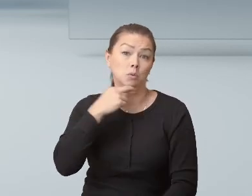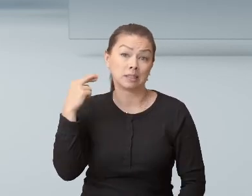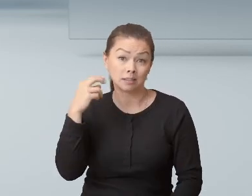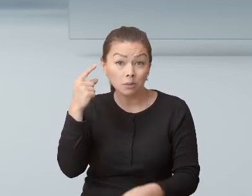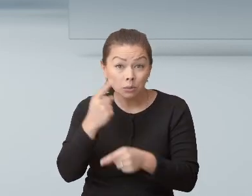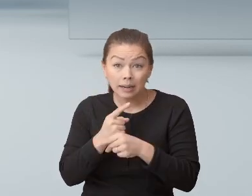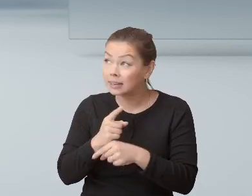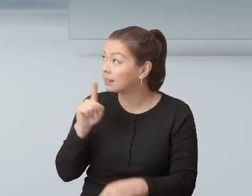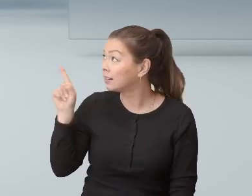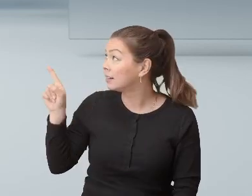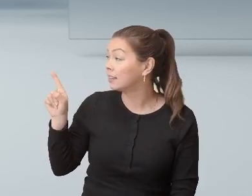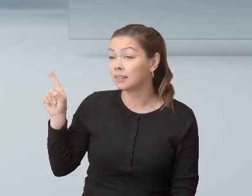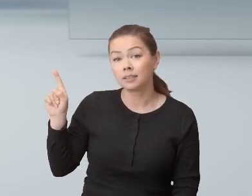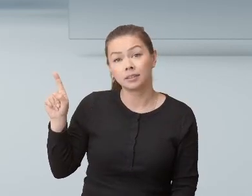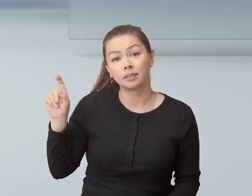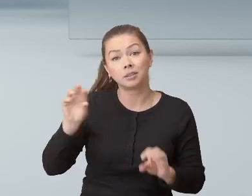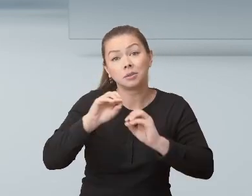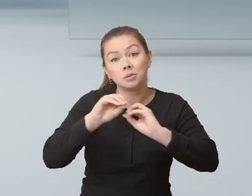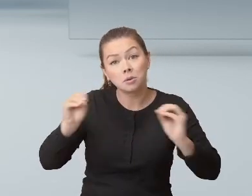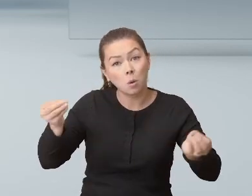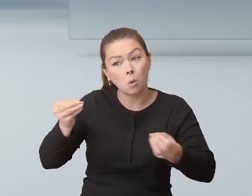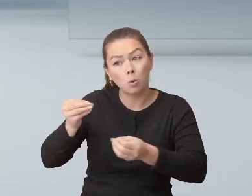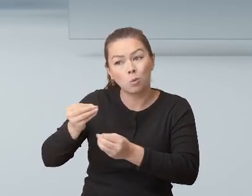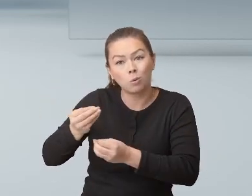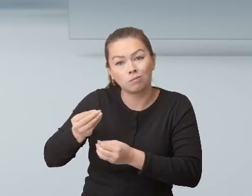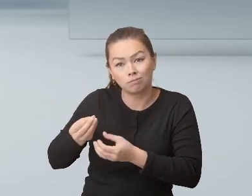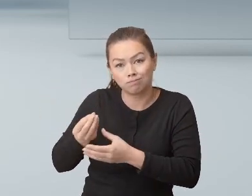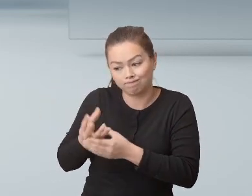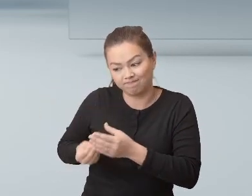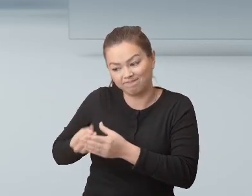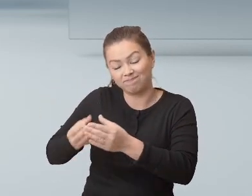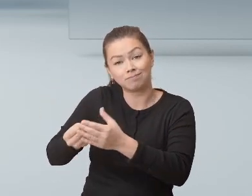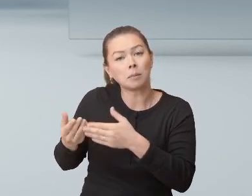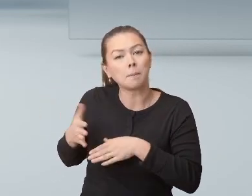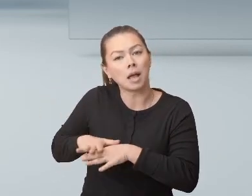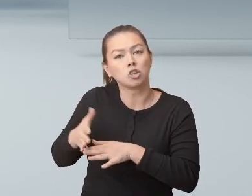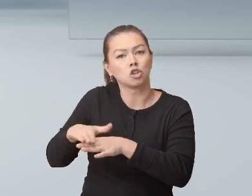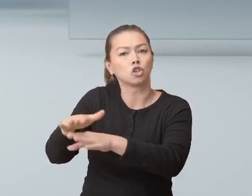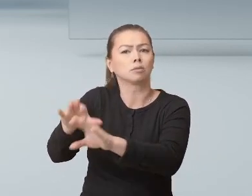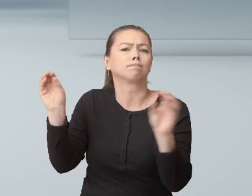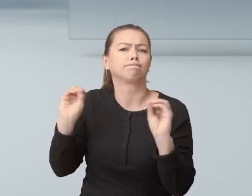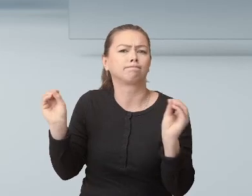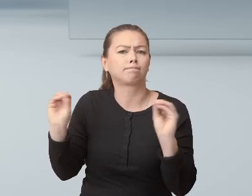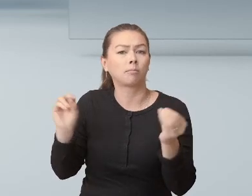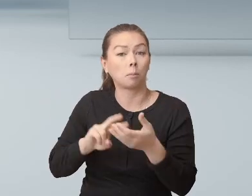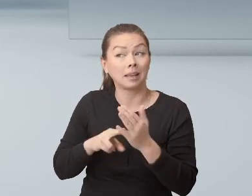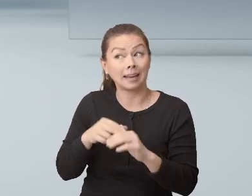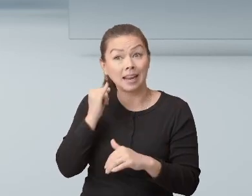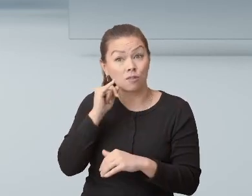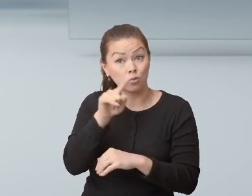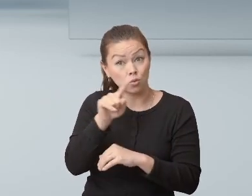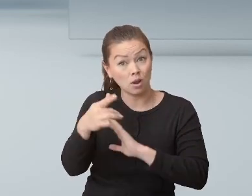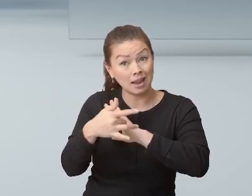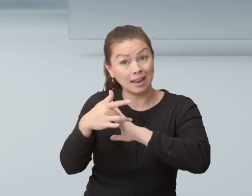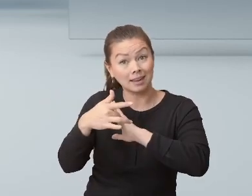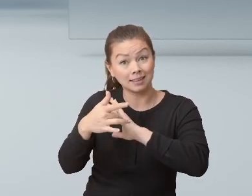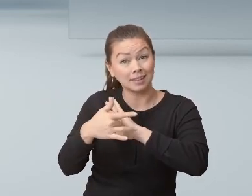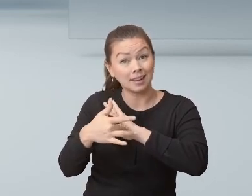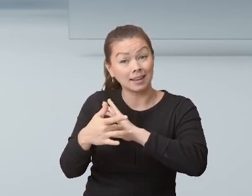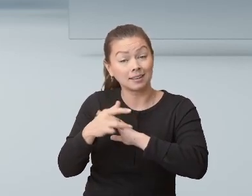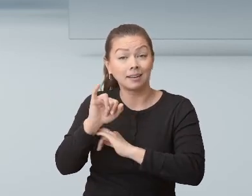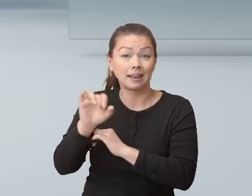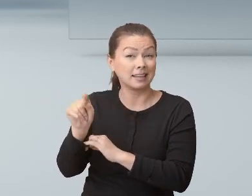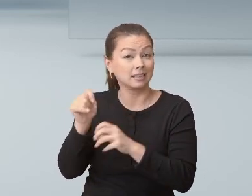coming from Microsoft. And that if you're an IT director at a company, that should be a red flag, right? Yes. And the other thing too is that on the